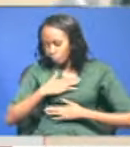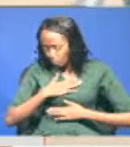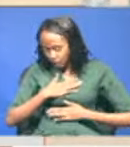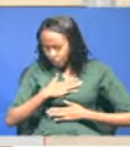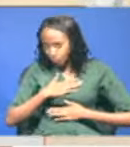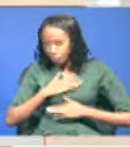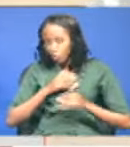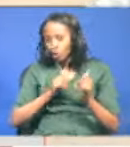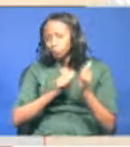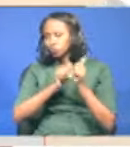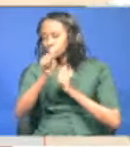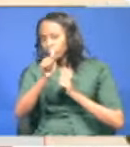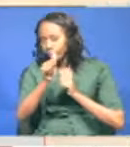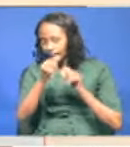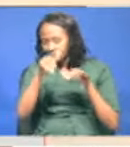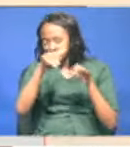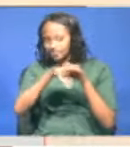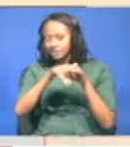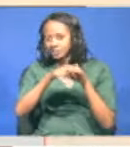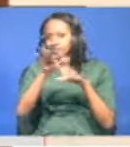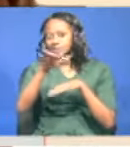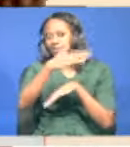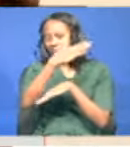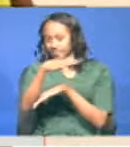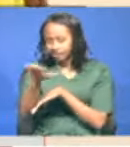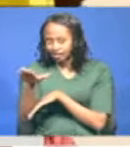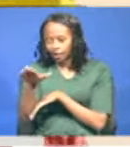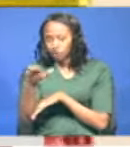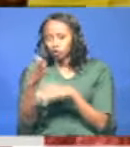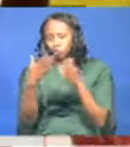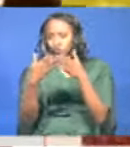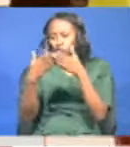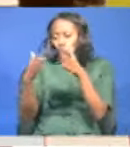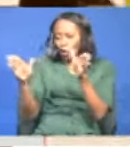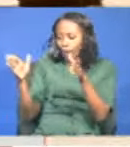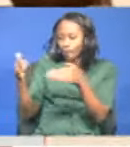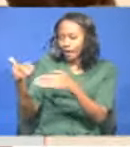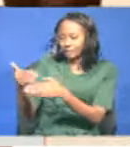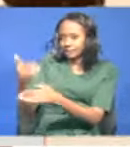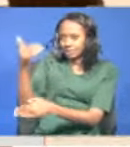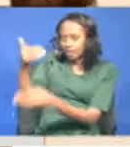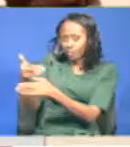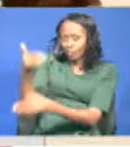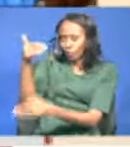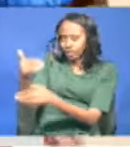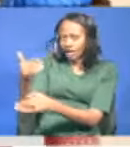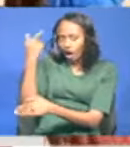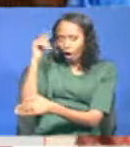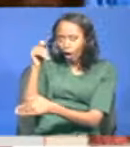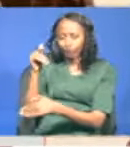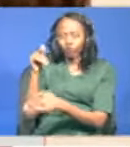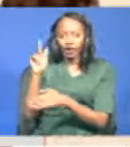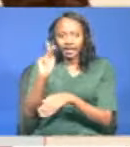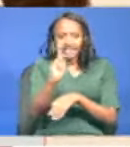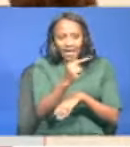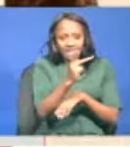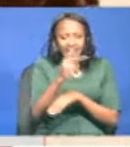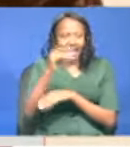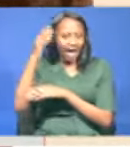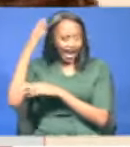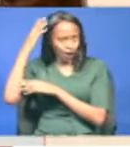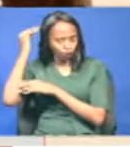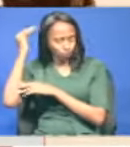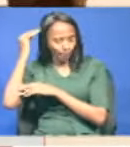apitishe. Hiyo mwombi ilikuwa kufungua hii mpaka ya Kenya na Somalia ili tupate, kwa sababu